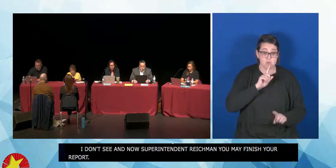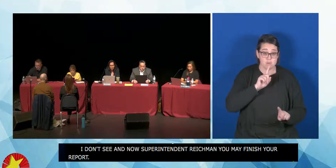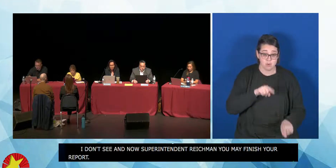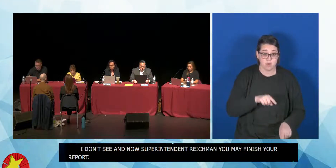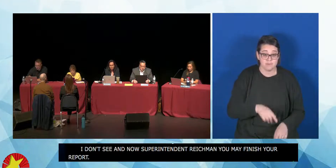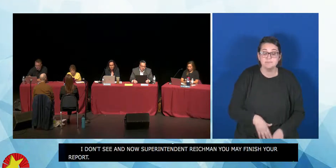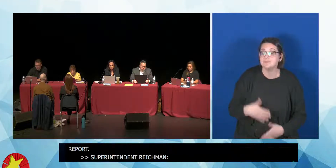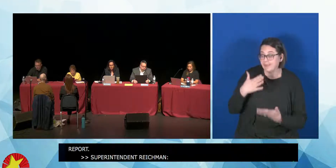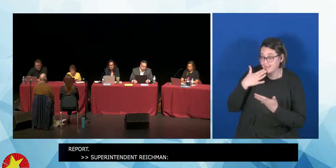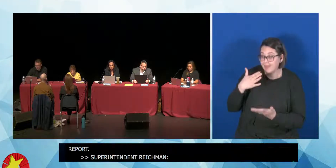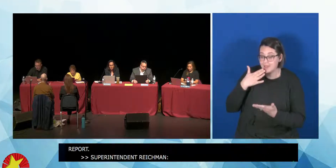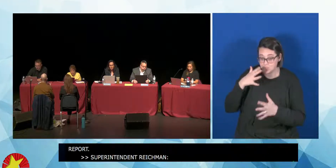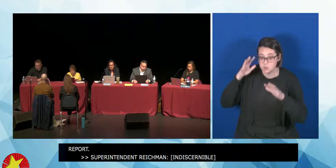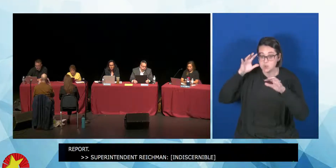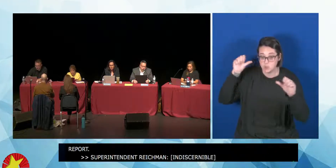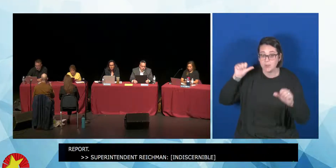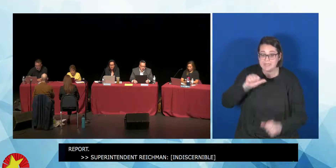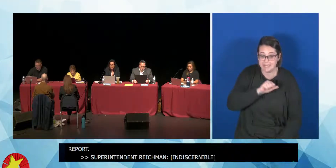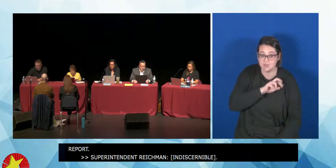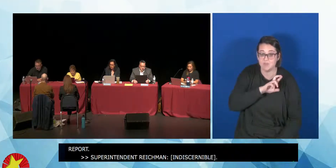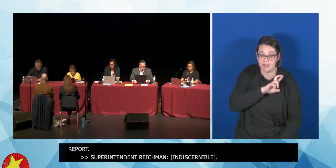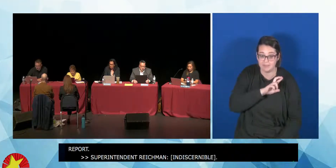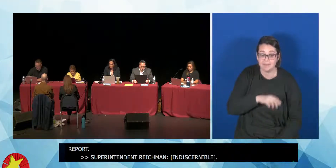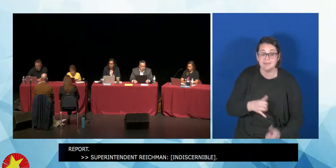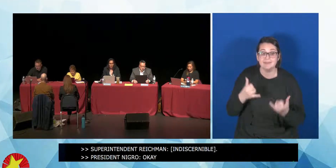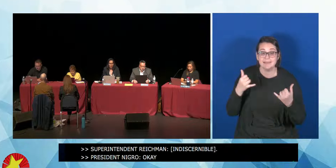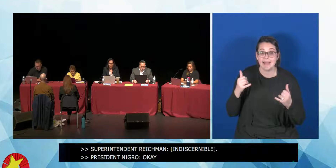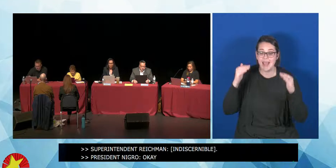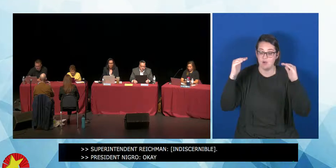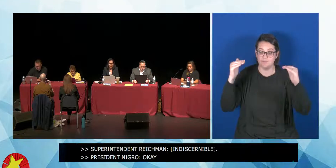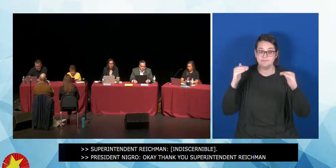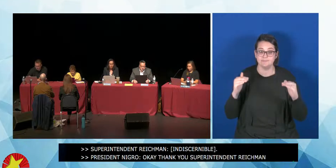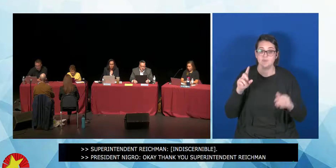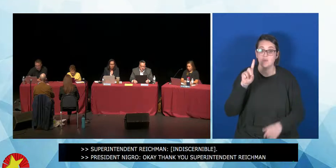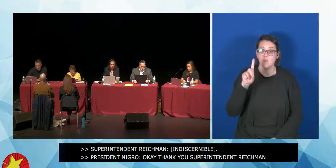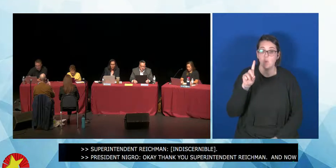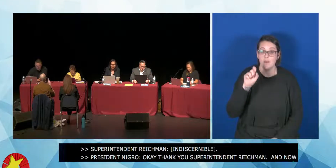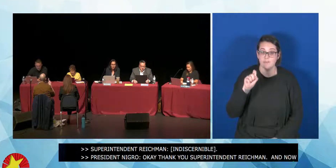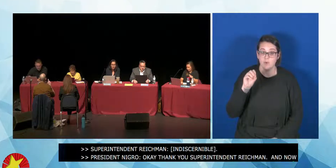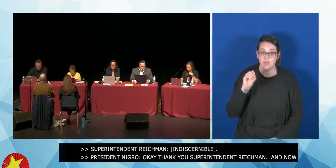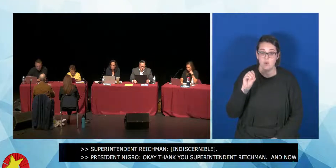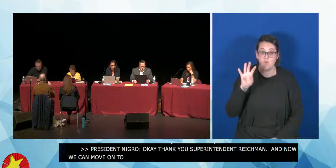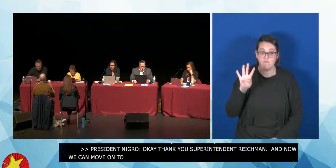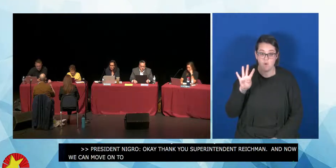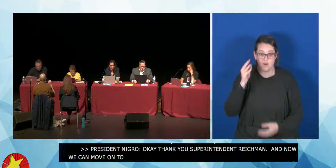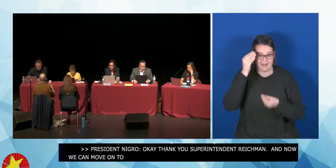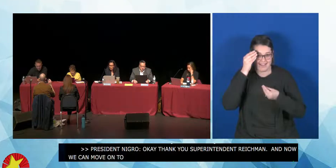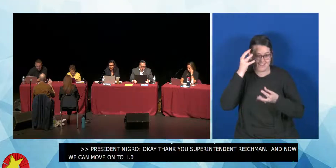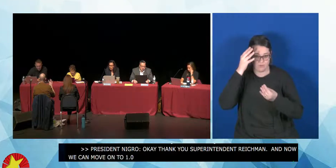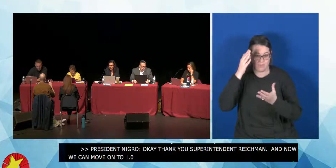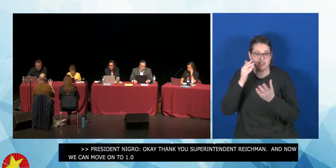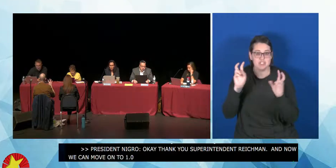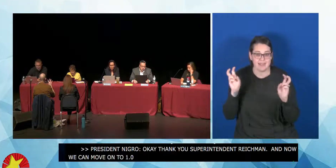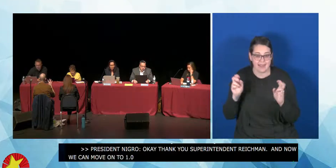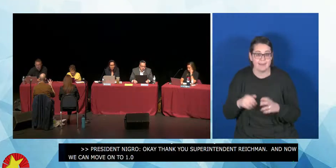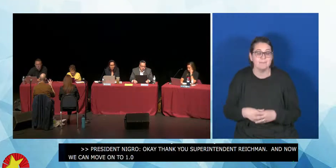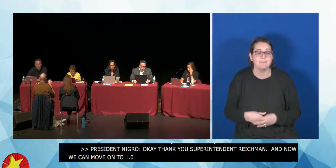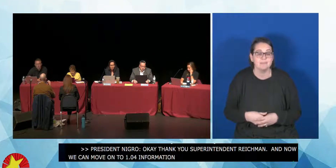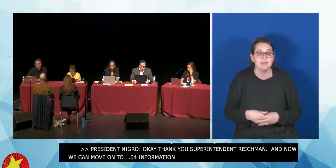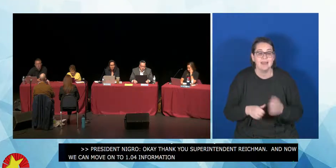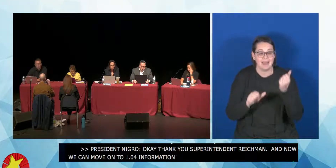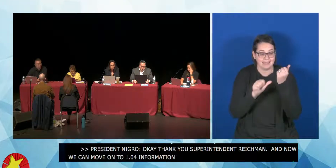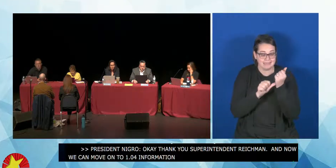you, Superintendent Reichman. We can now move on to 1.04, information item, Assistant Superintendent of Curriculum Instruction,